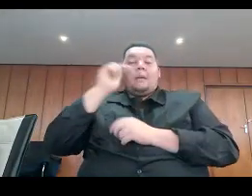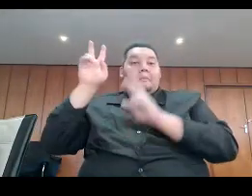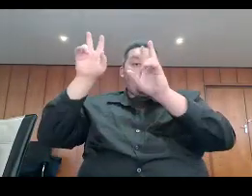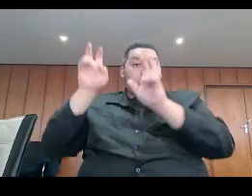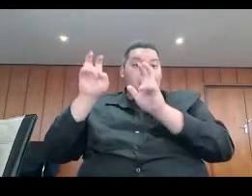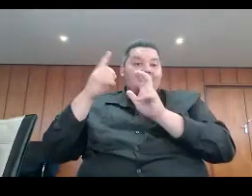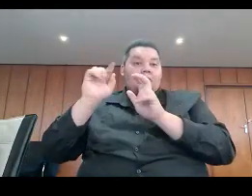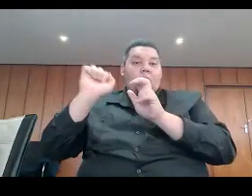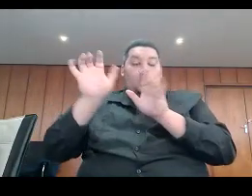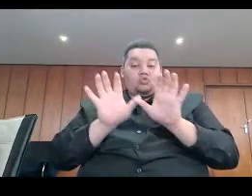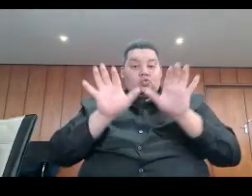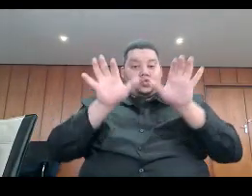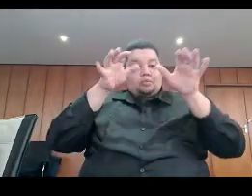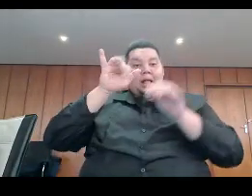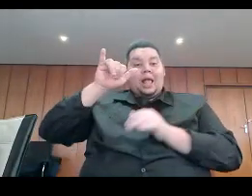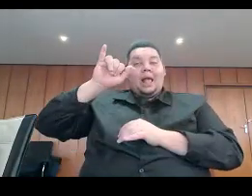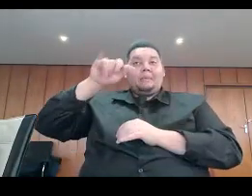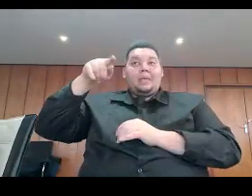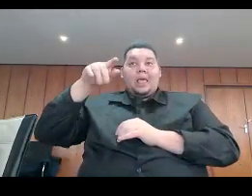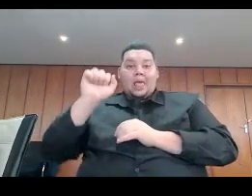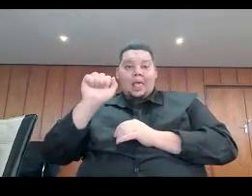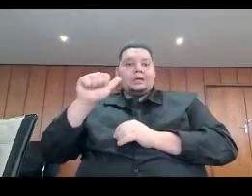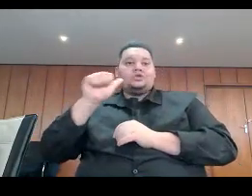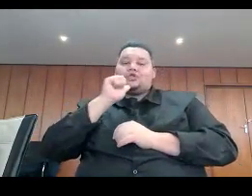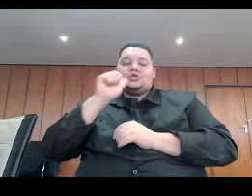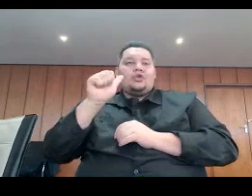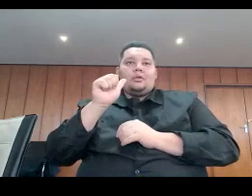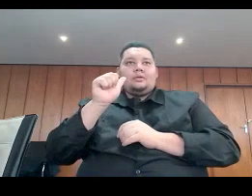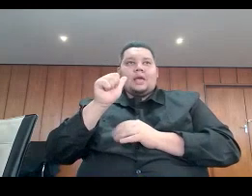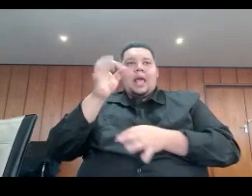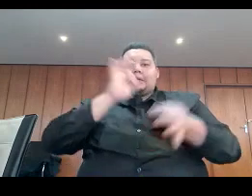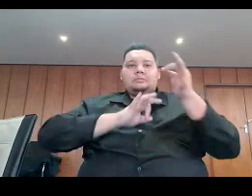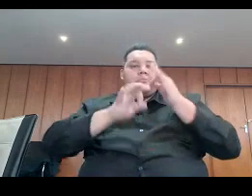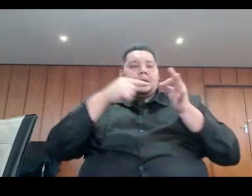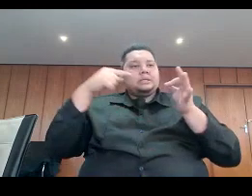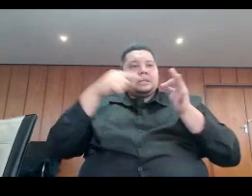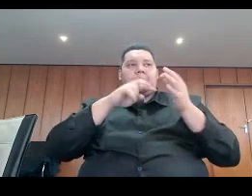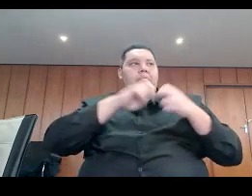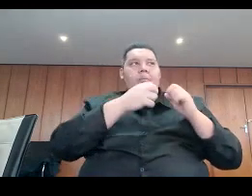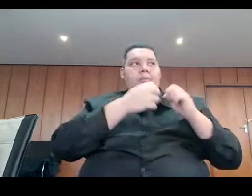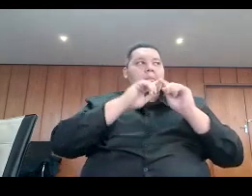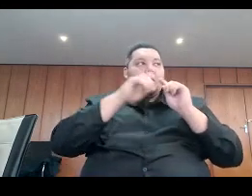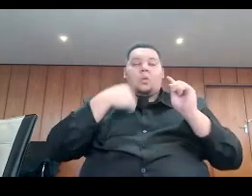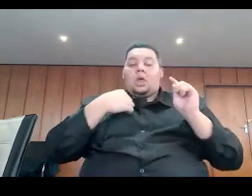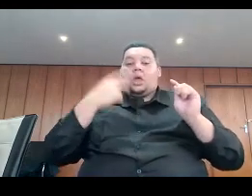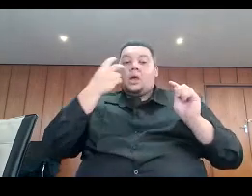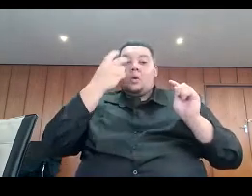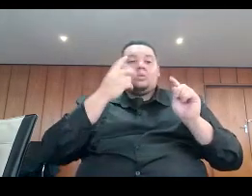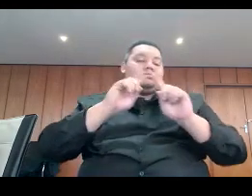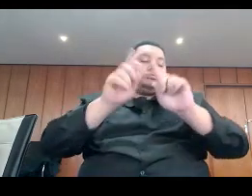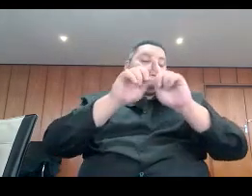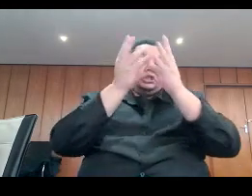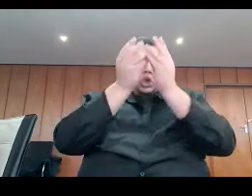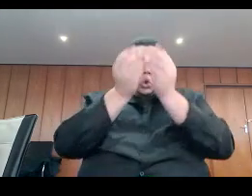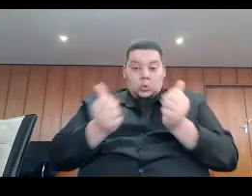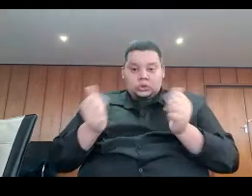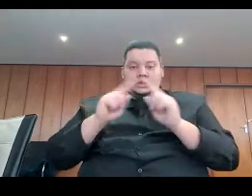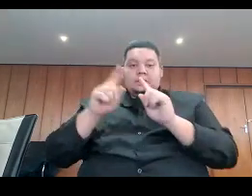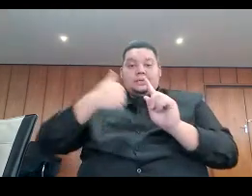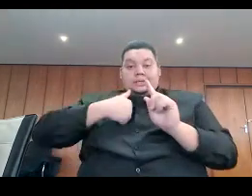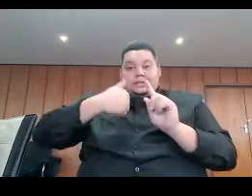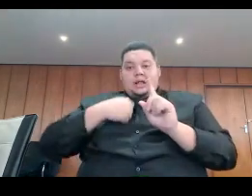for this group that this is not just describing a problem. It's looking for solutions. And this is where Harsha and I